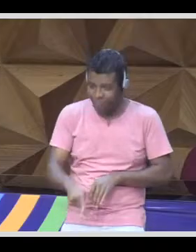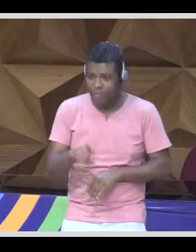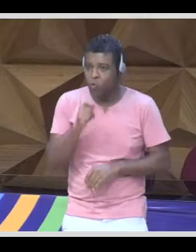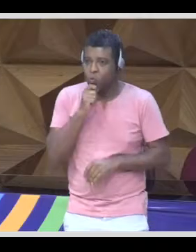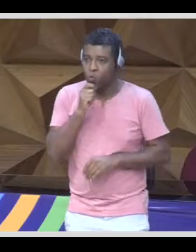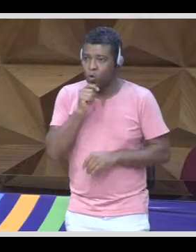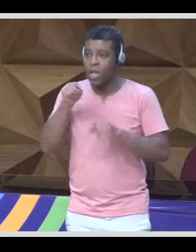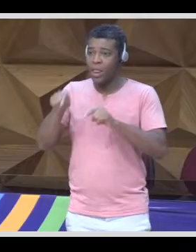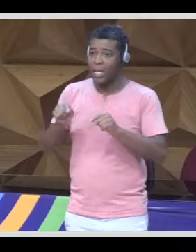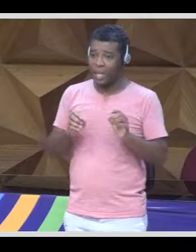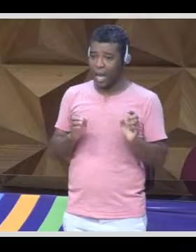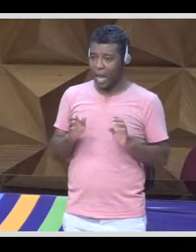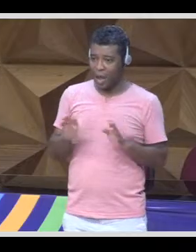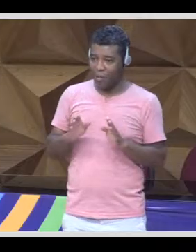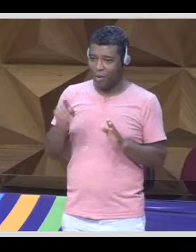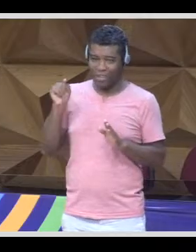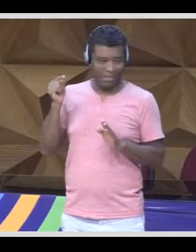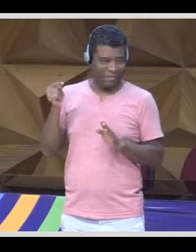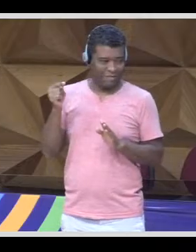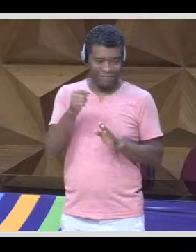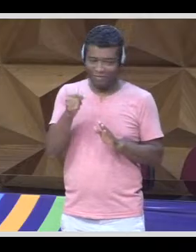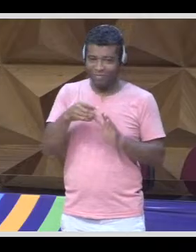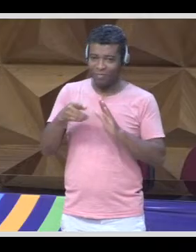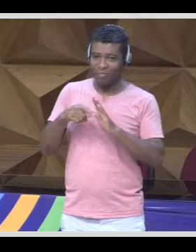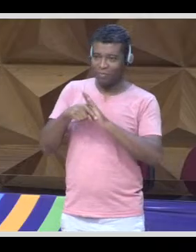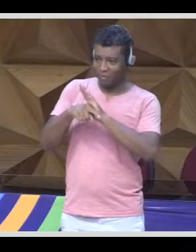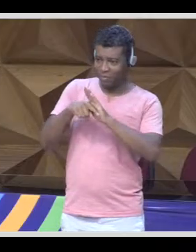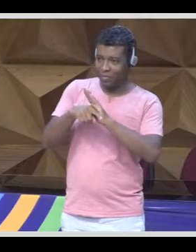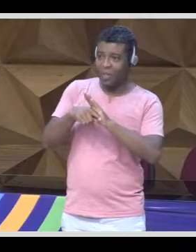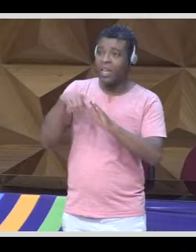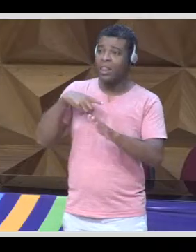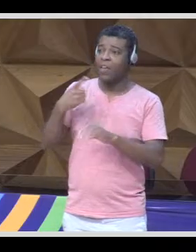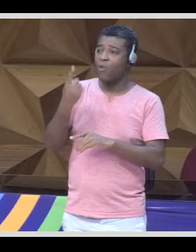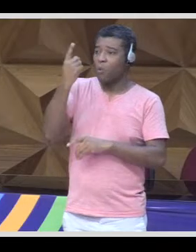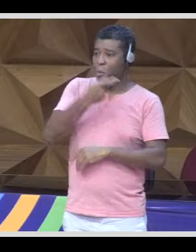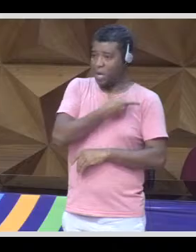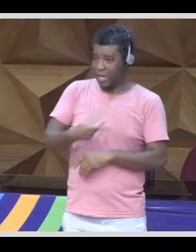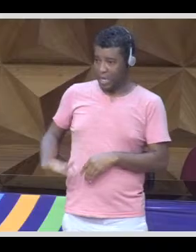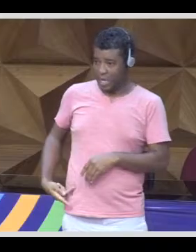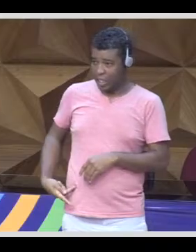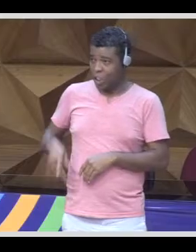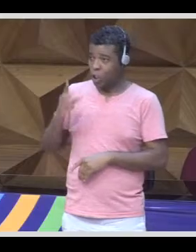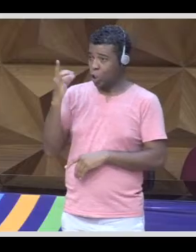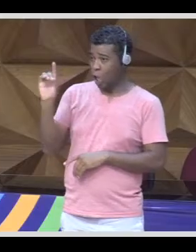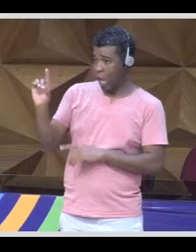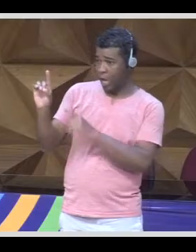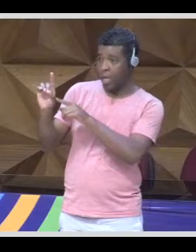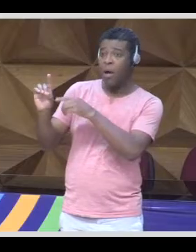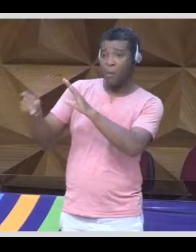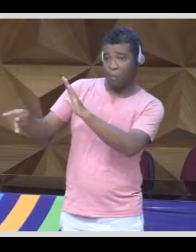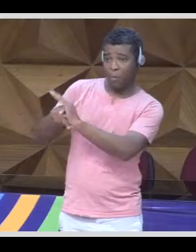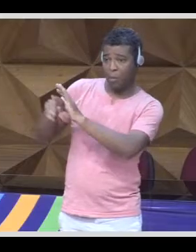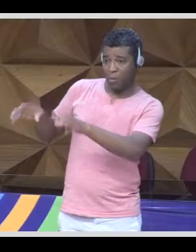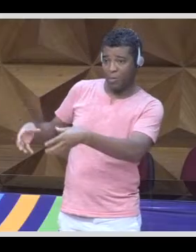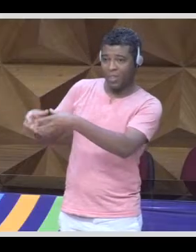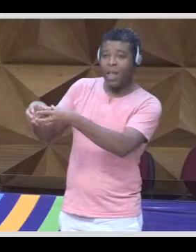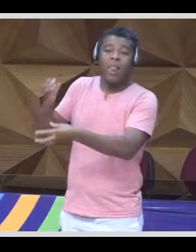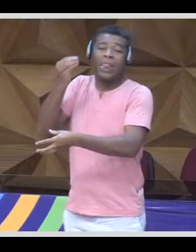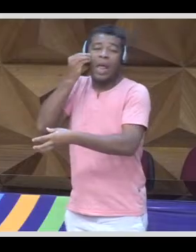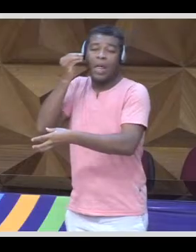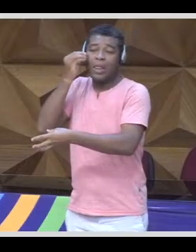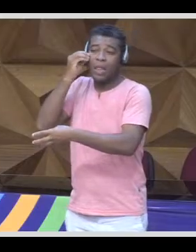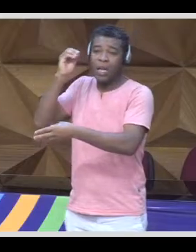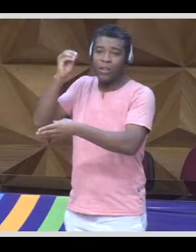trying re-election. And he, in 2021, 2020, something like